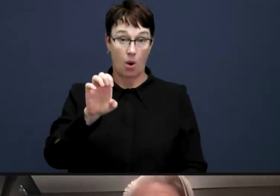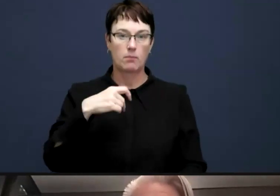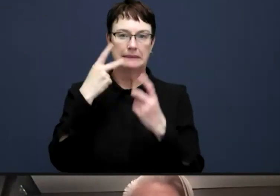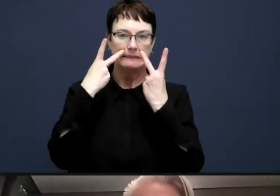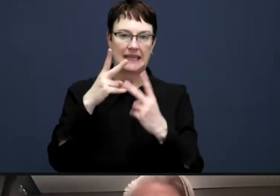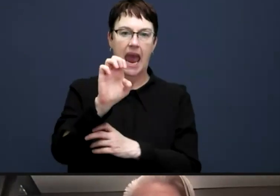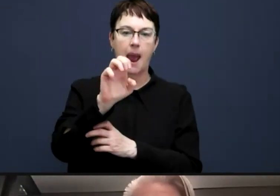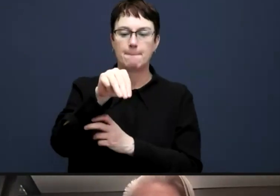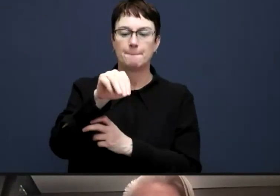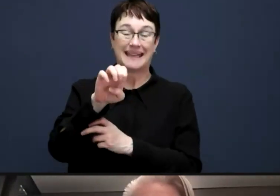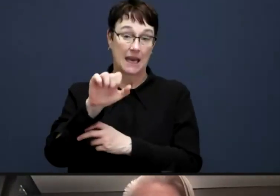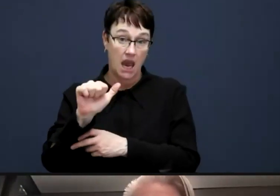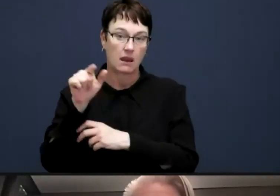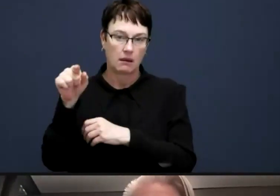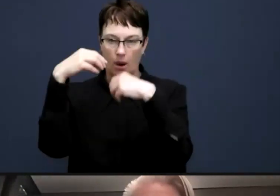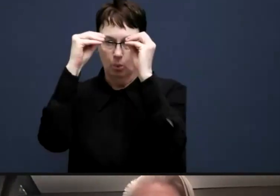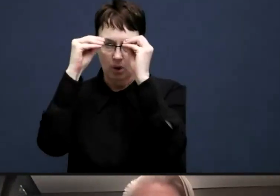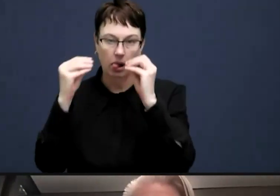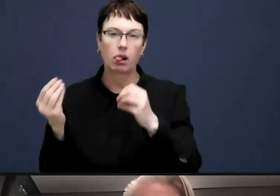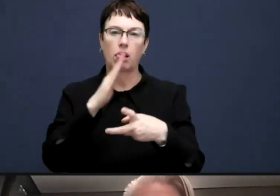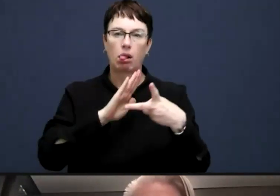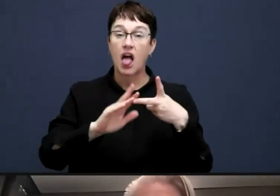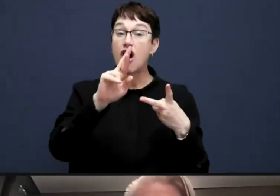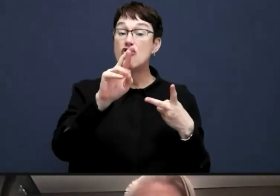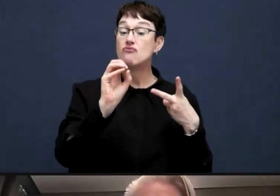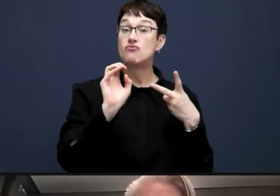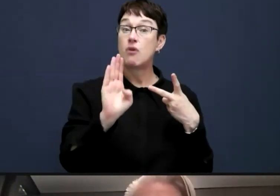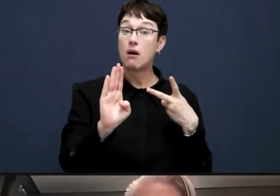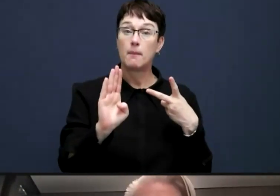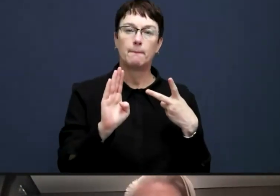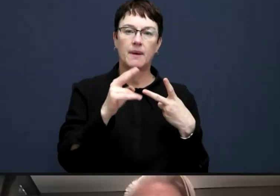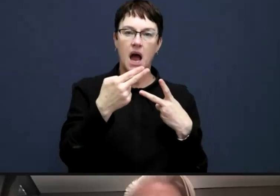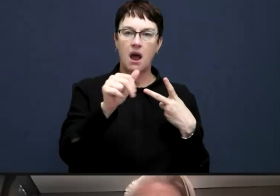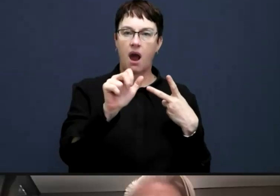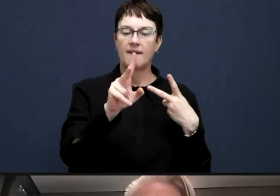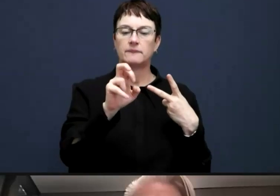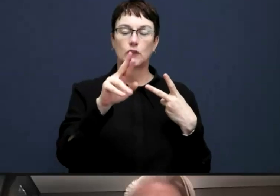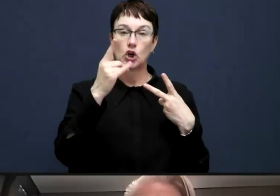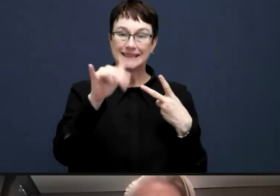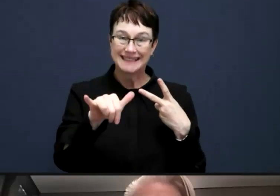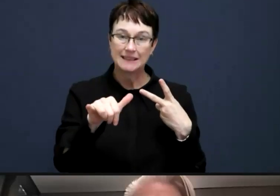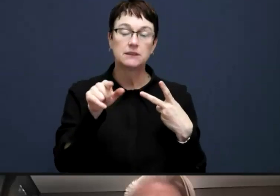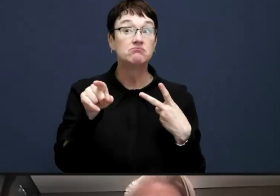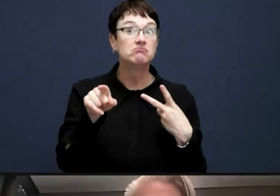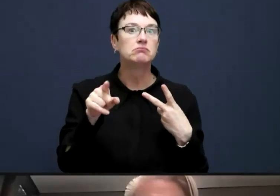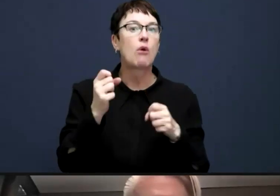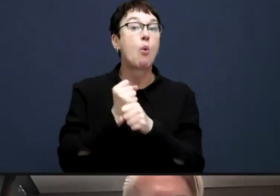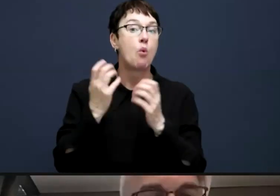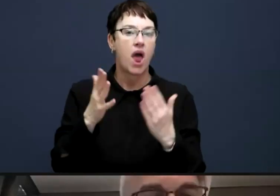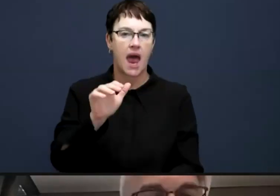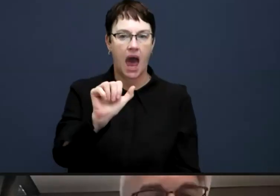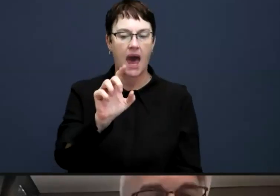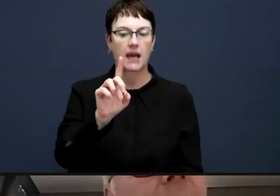and also Rob Haverty, who is a senior product manager at Accessibility and Adobe. And we should have Hector Minto with us